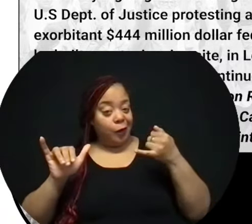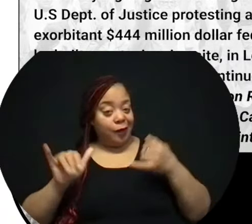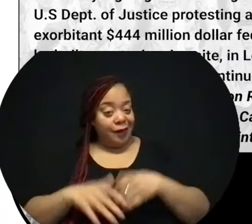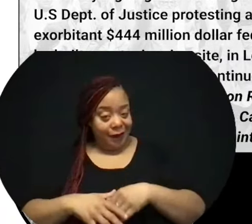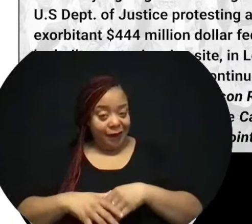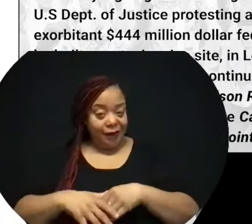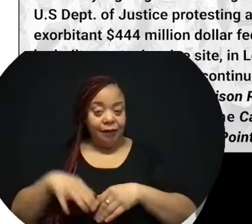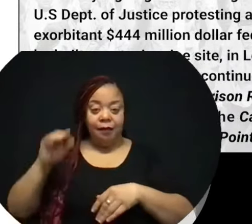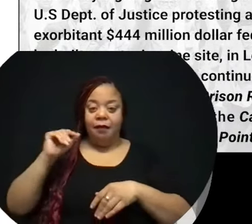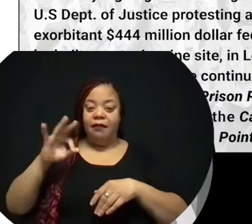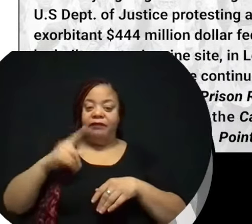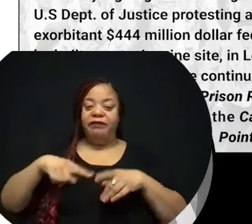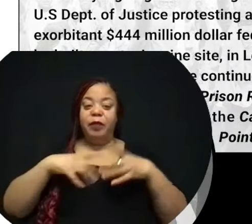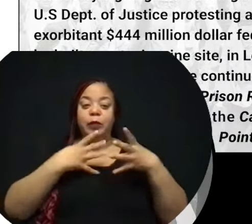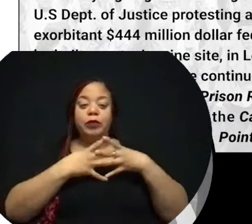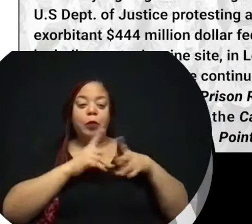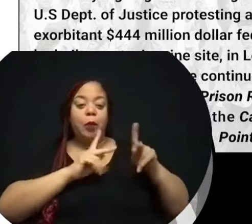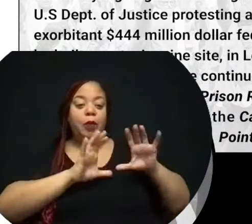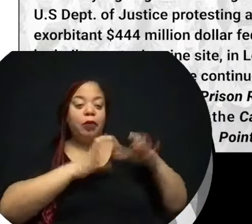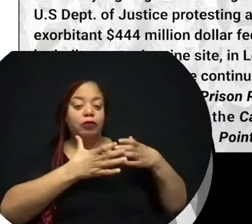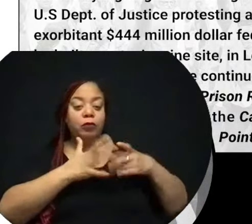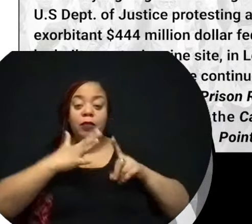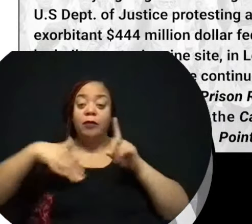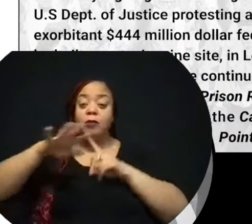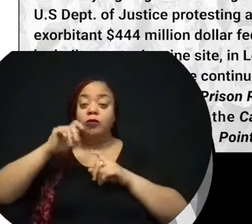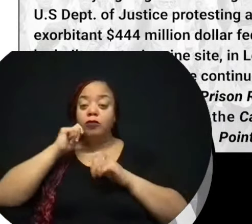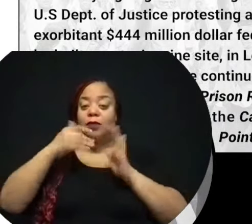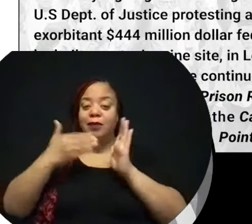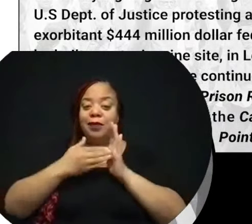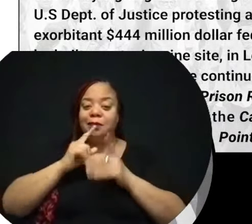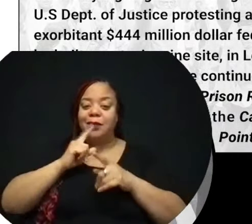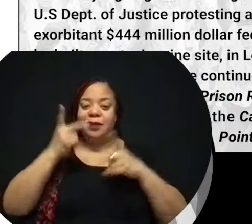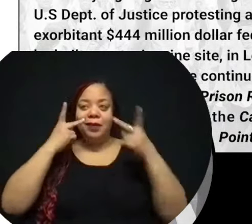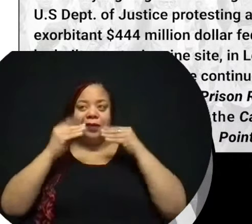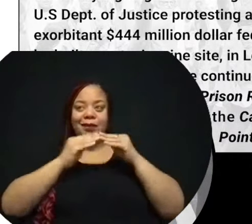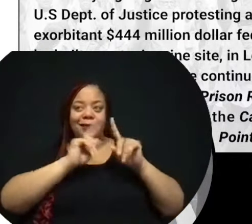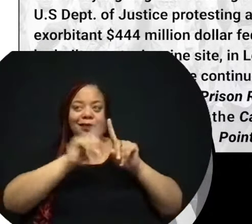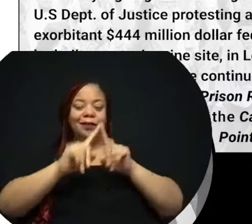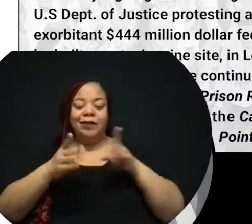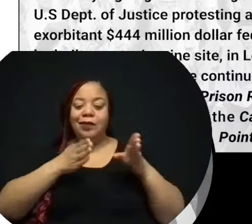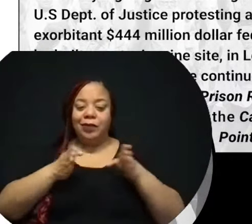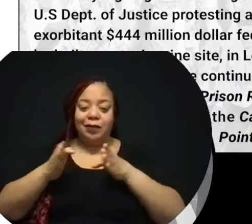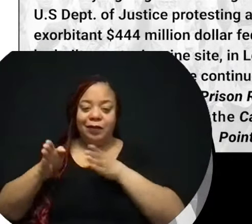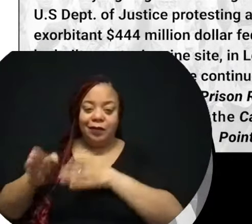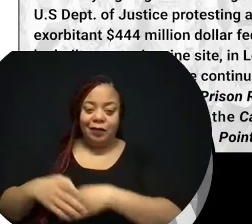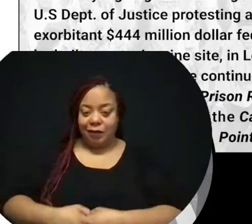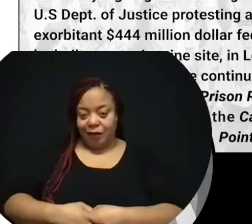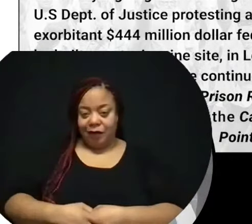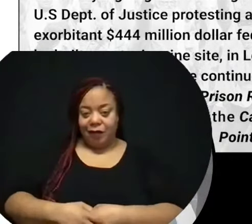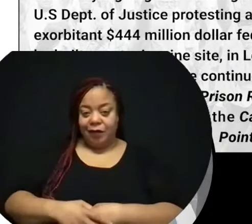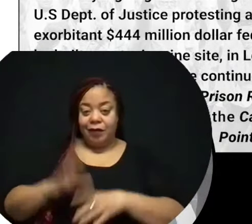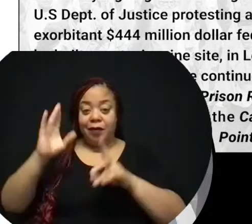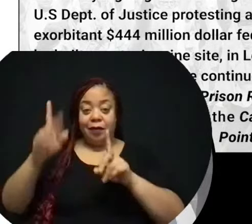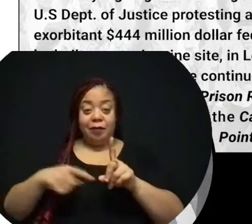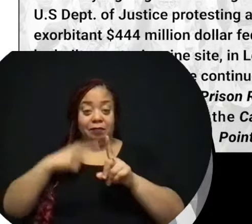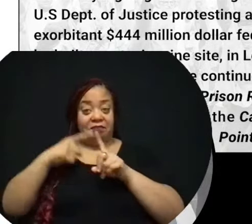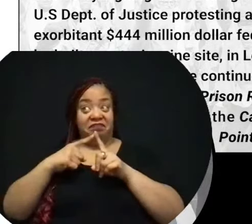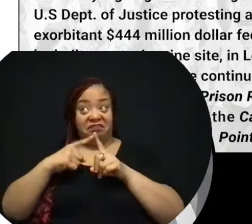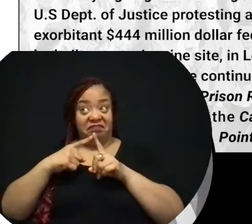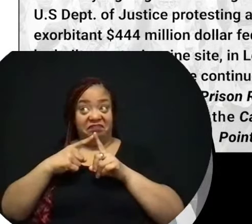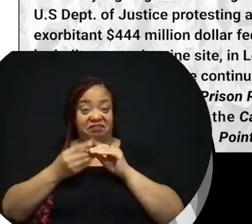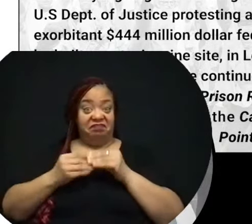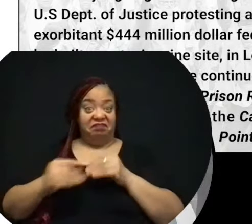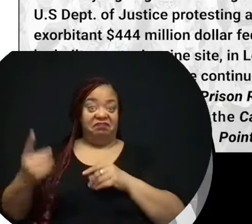are the dominant makeup of prisons. Herein lies the issue. We all know the statistics prove